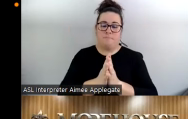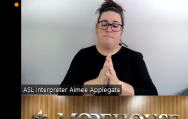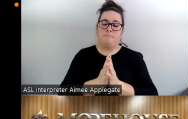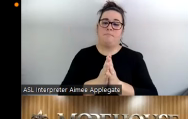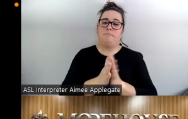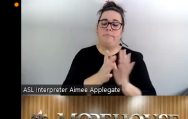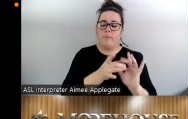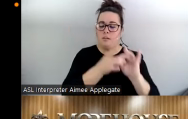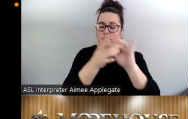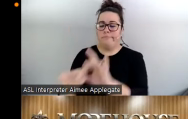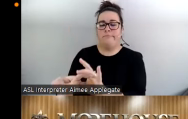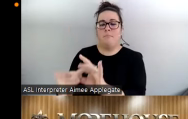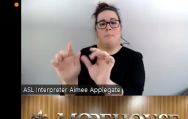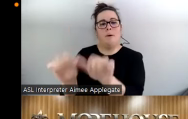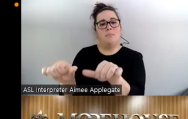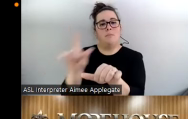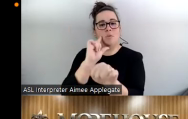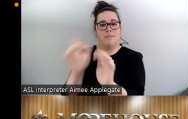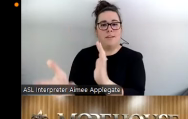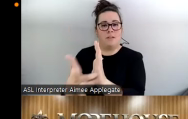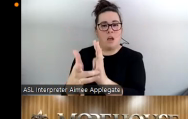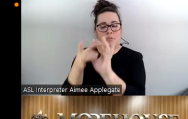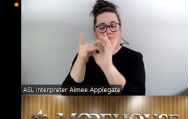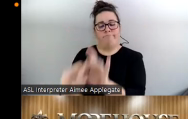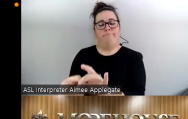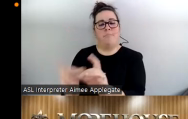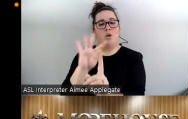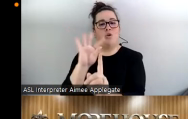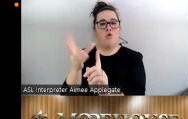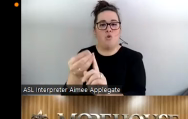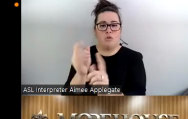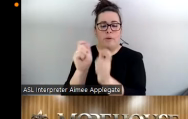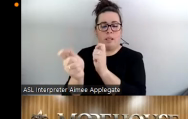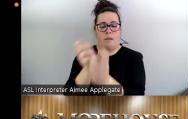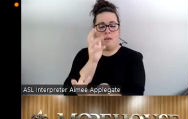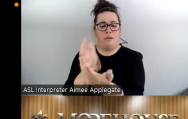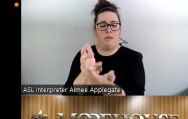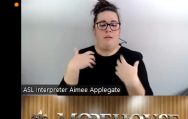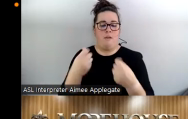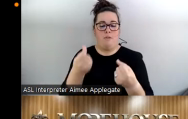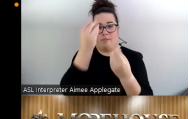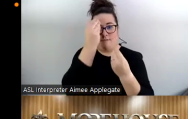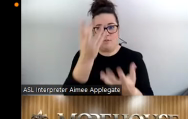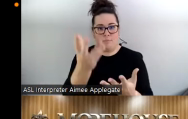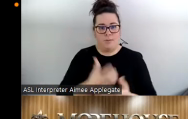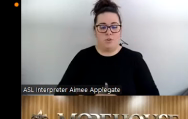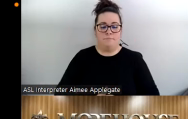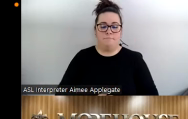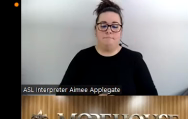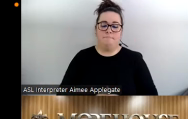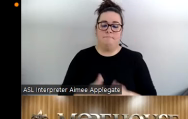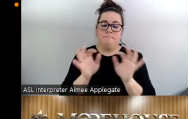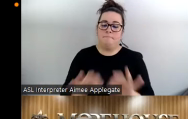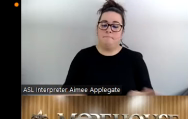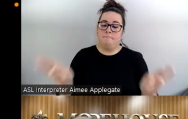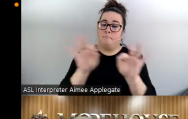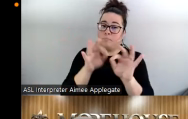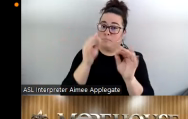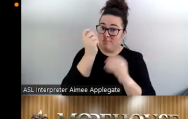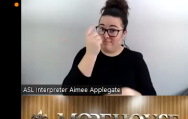are for these technologies with respect to culturally tailored health information. But I think it's important to understand that also within the context